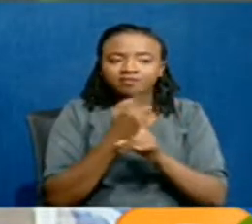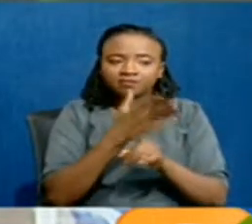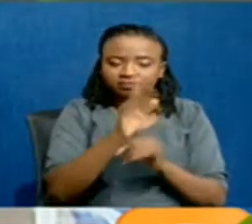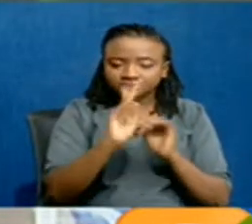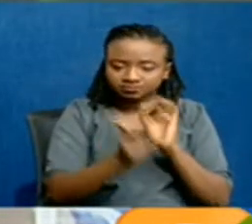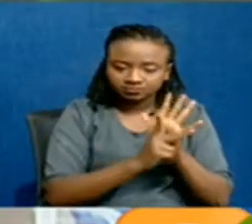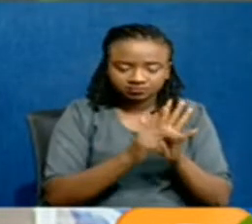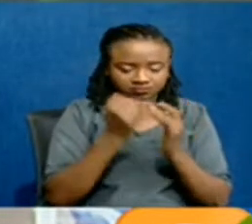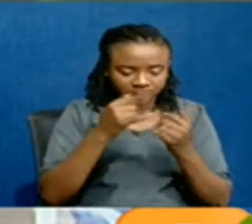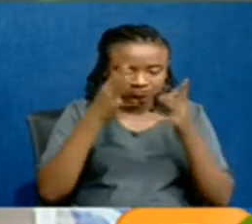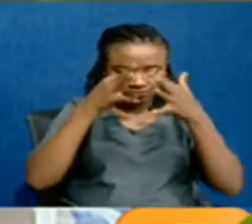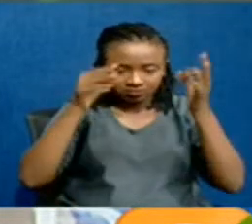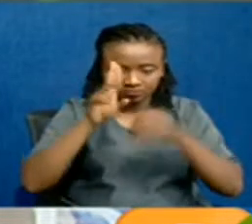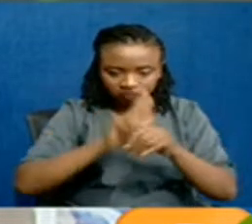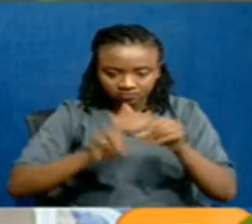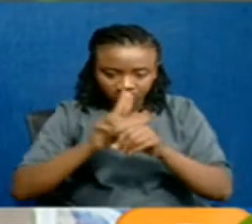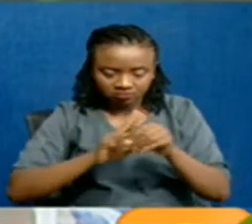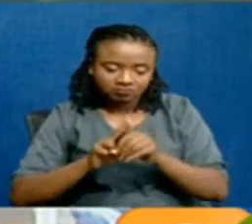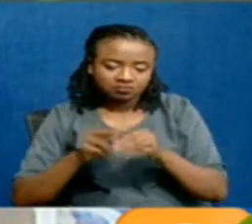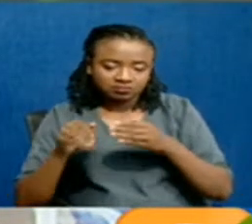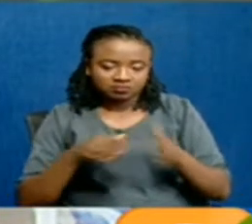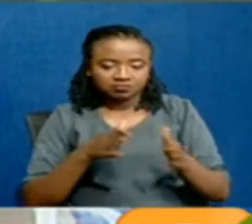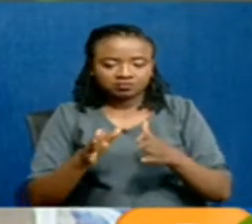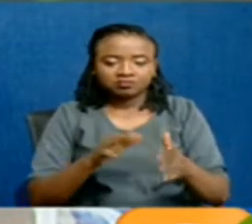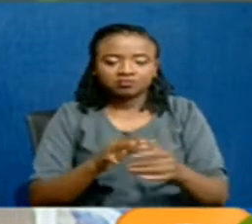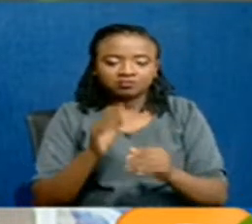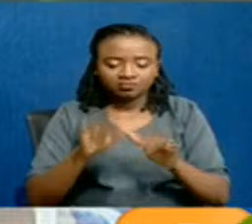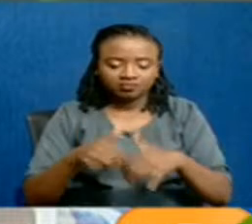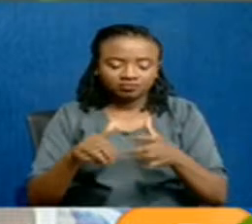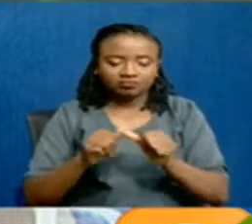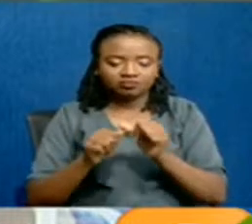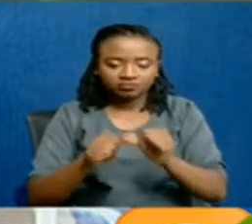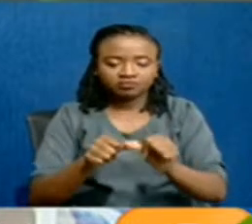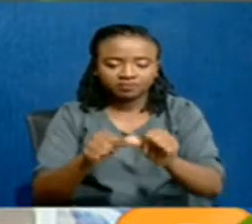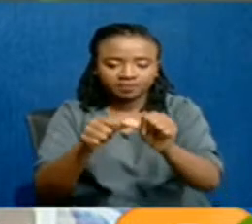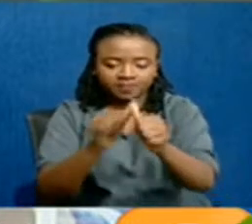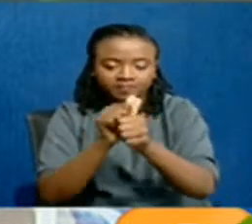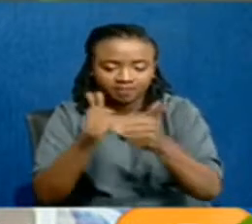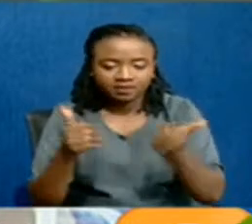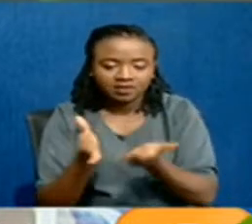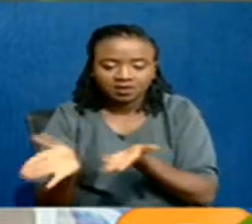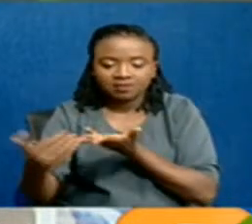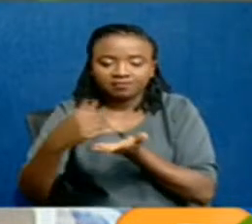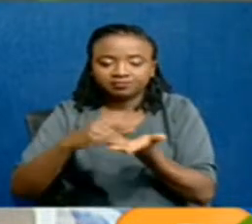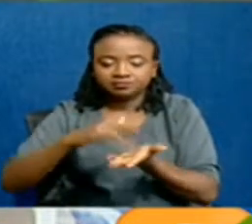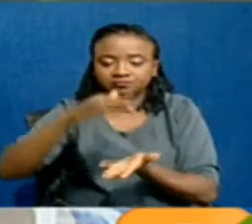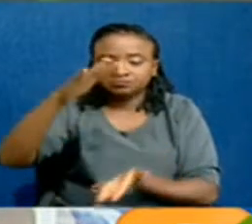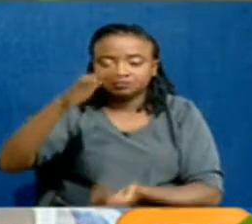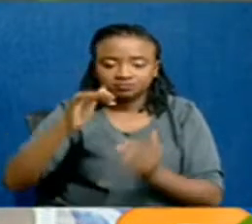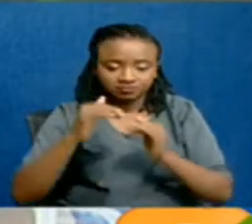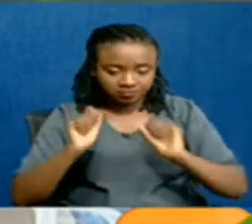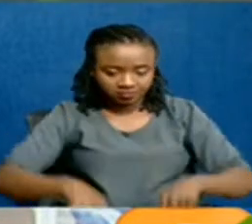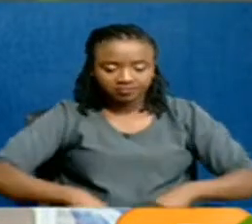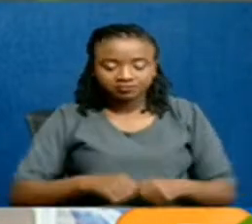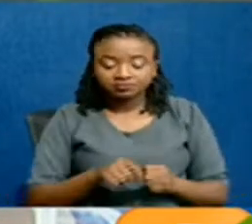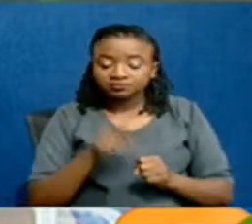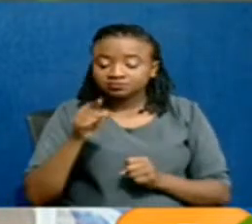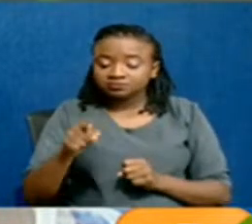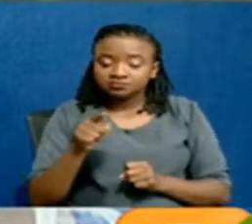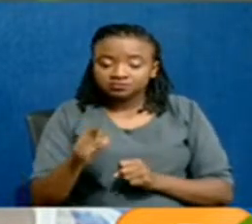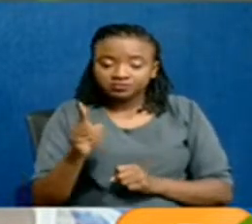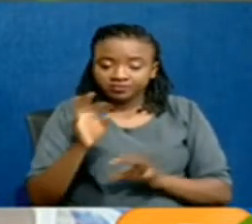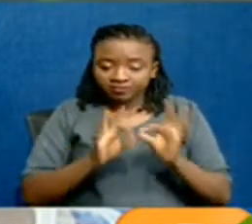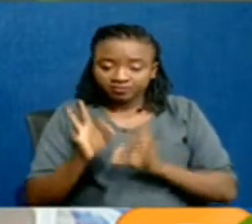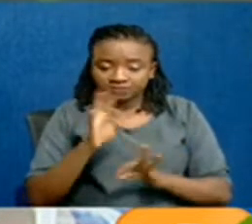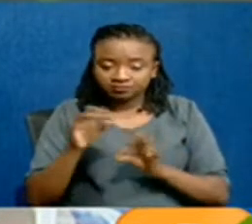embracing regenerative agriculture to sustain their farms and improve yields. These sustainable farming practices are transforming lives and enhancing